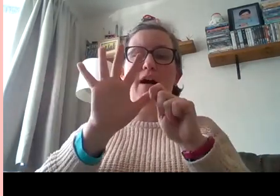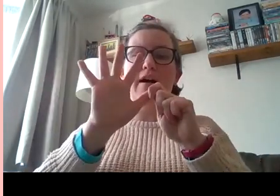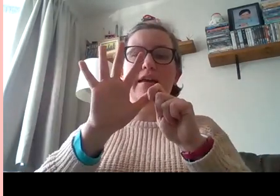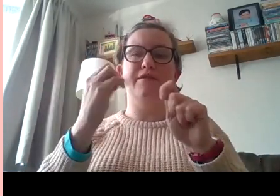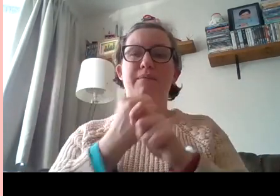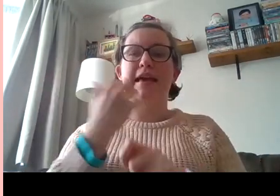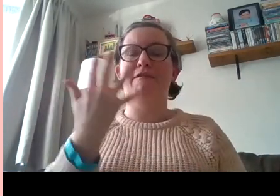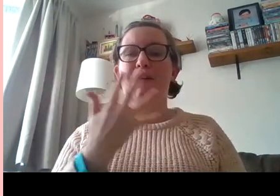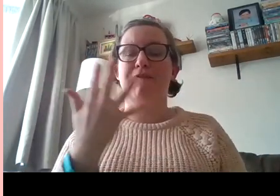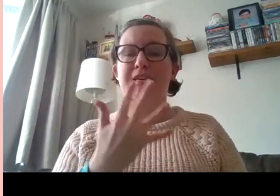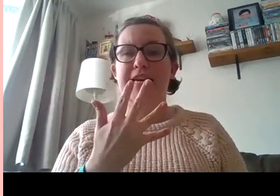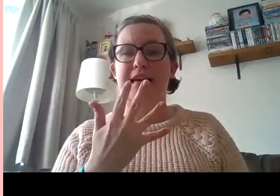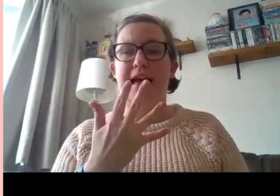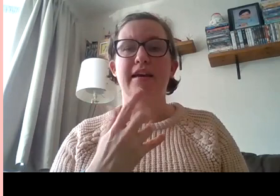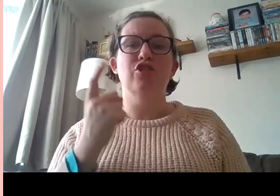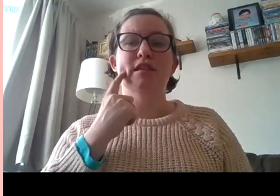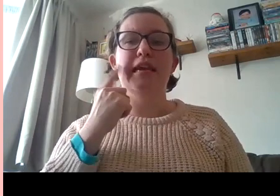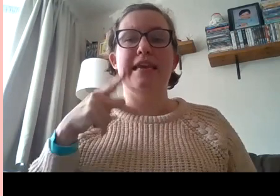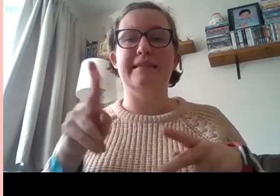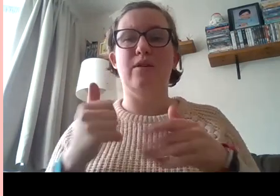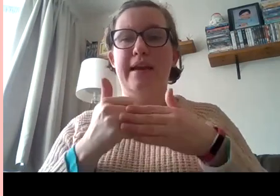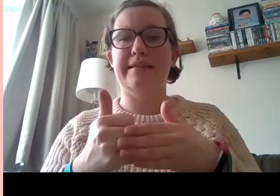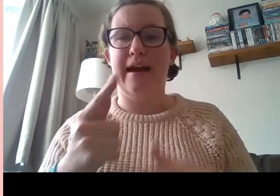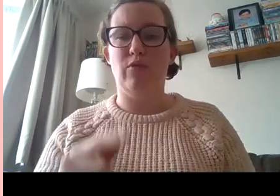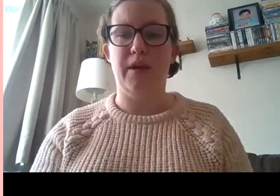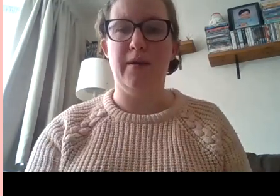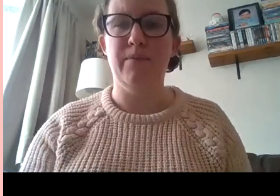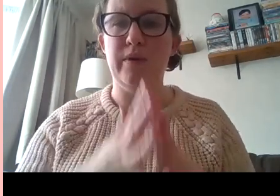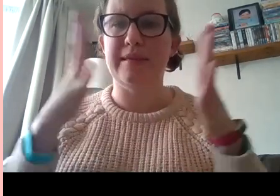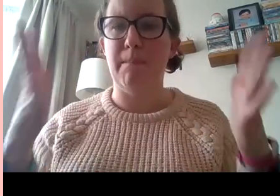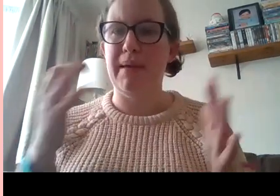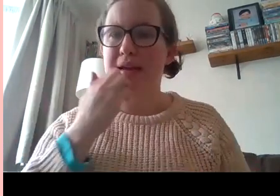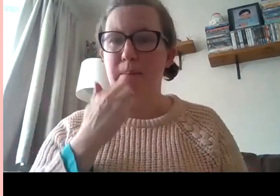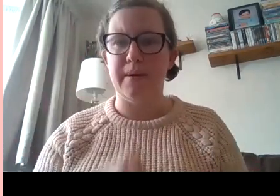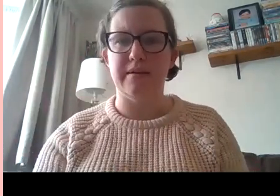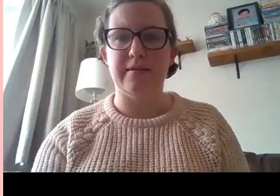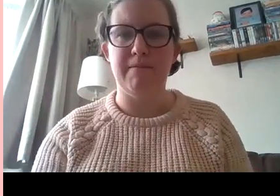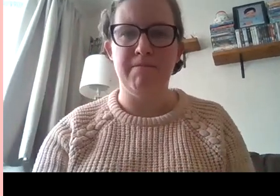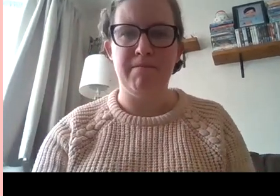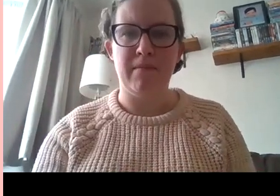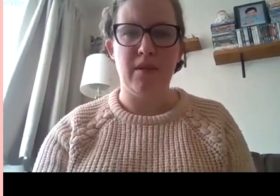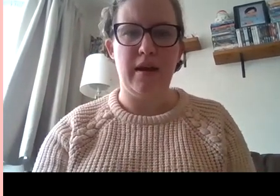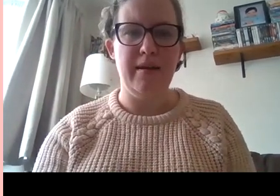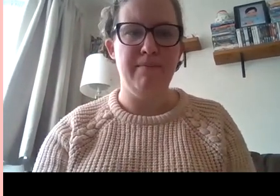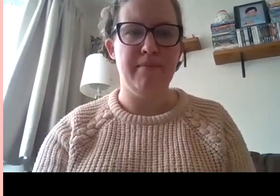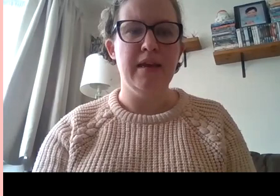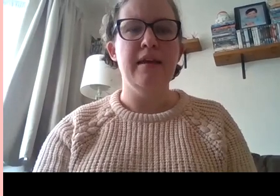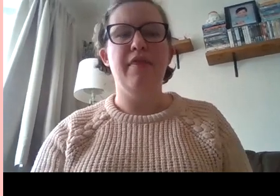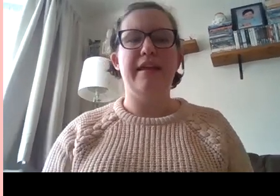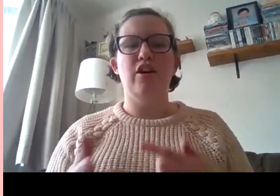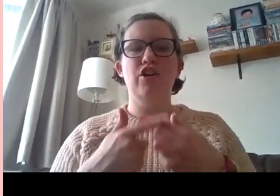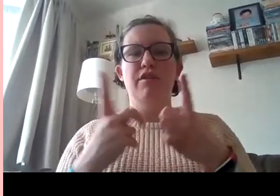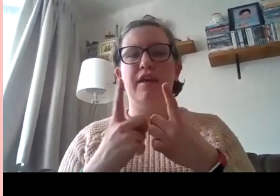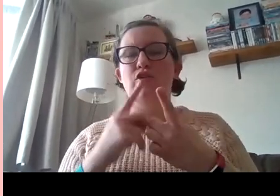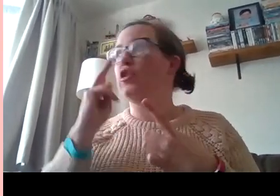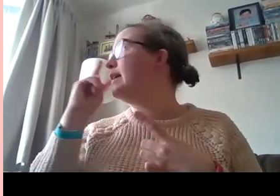and 5 to make 15, okay? Just an easier way to help you with some bigger numbers, okay?